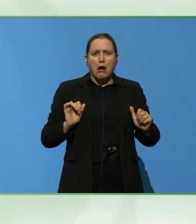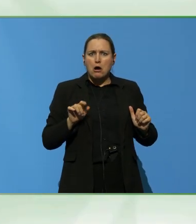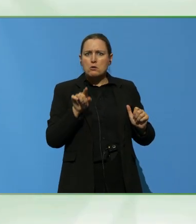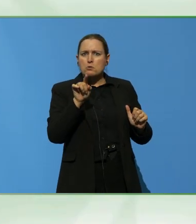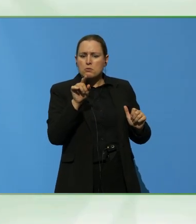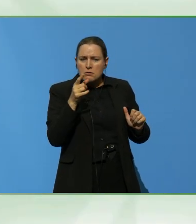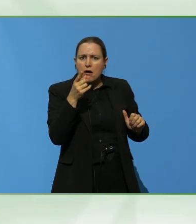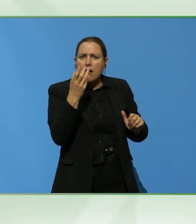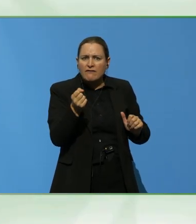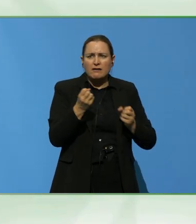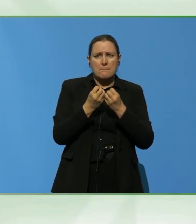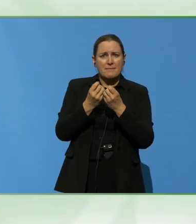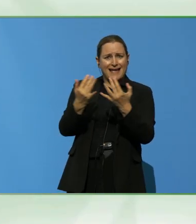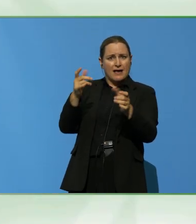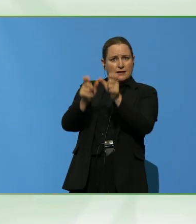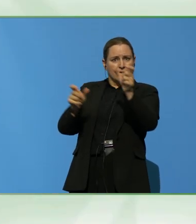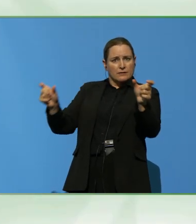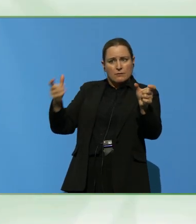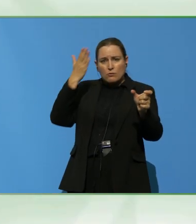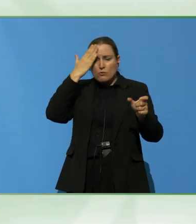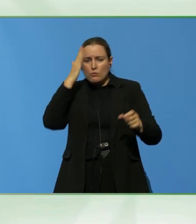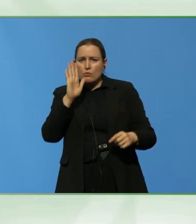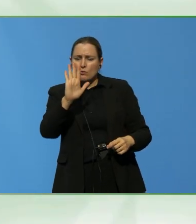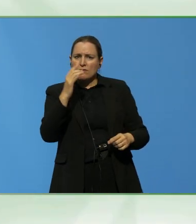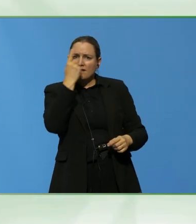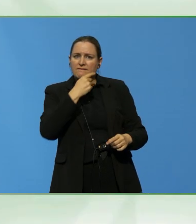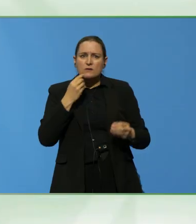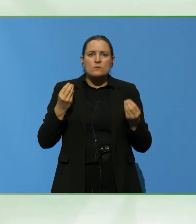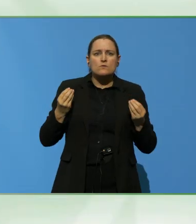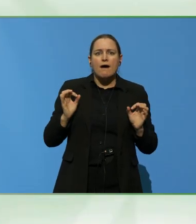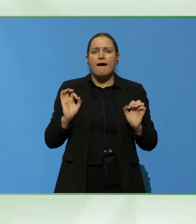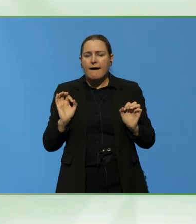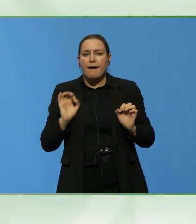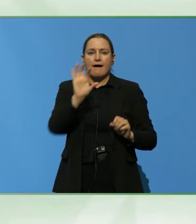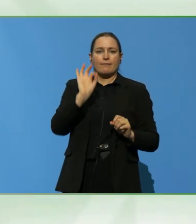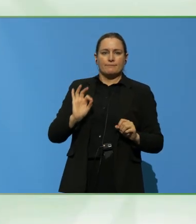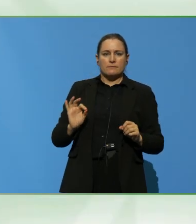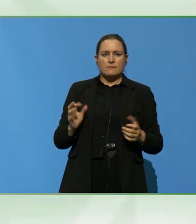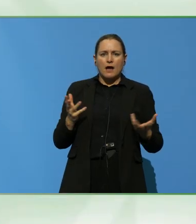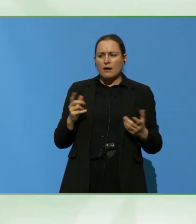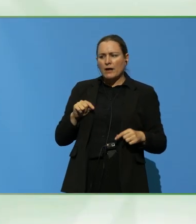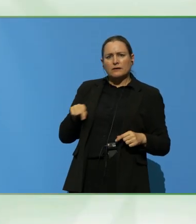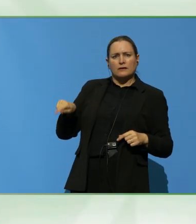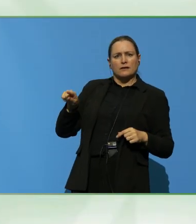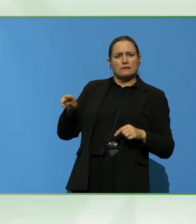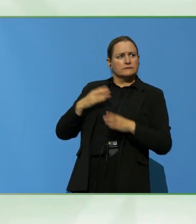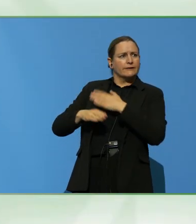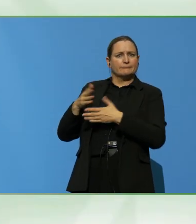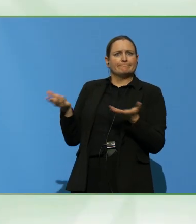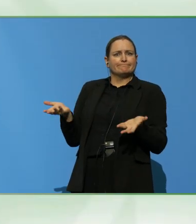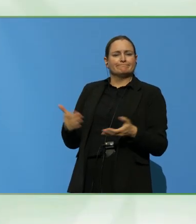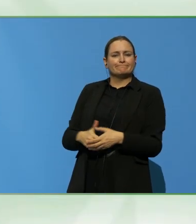also wanted to share a stat as well. This is specifically from the advertising industry, but a lot of ads are made for